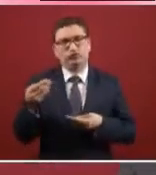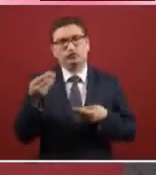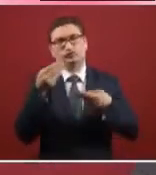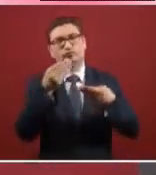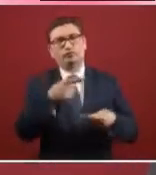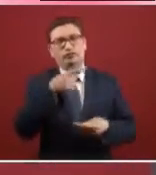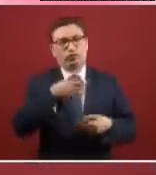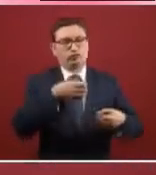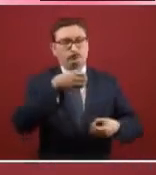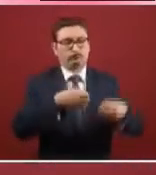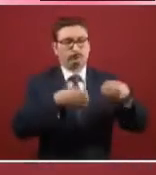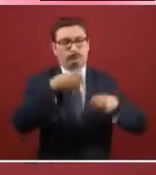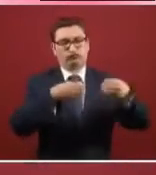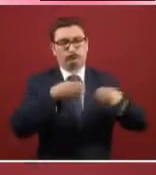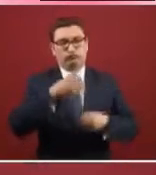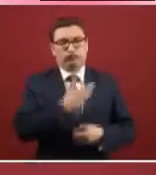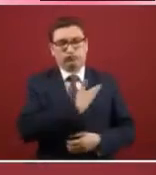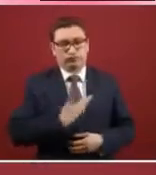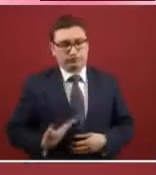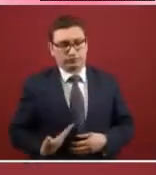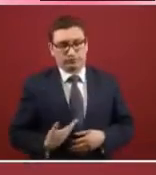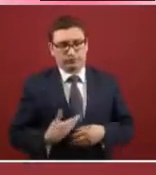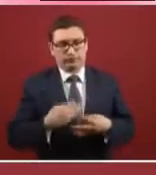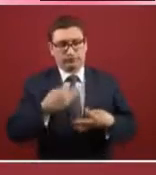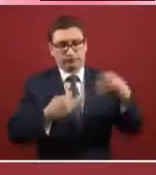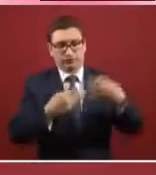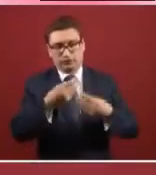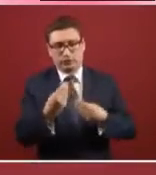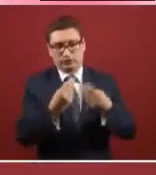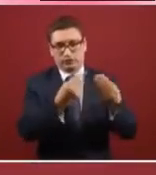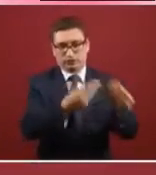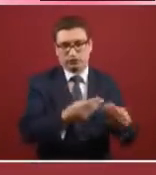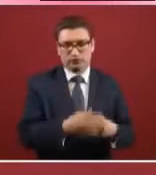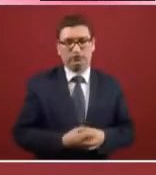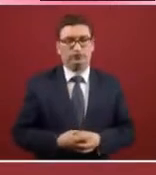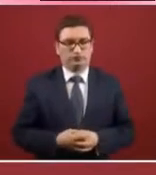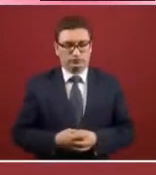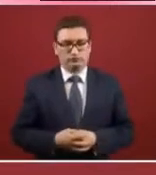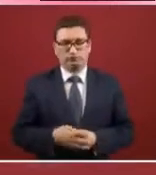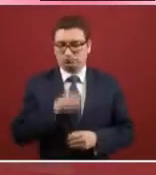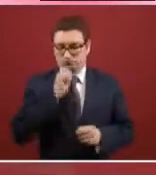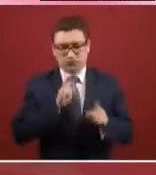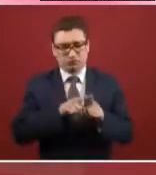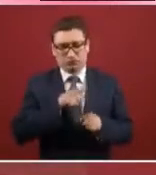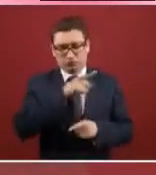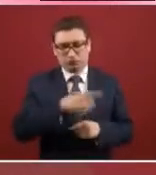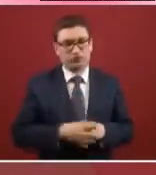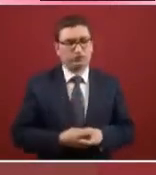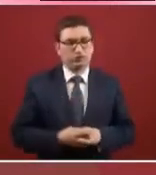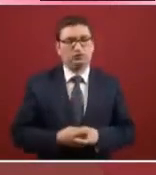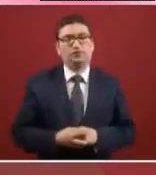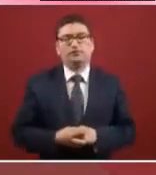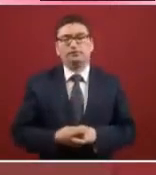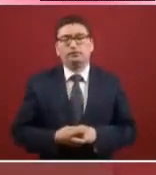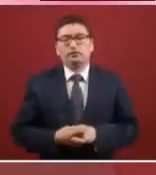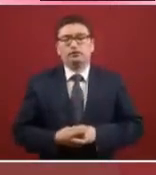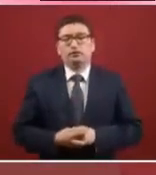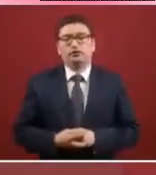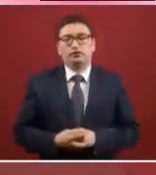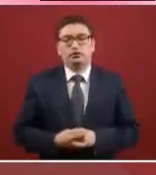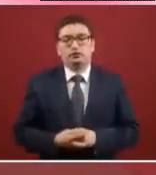send que es al mismo tiempo el presidente de la judicatura, el president judicatura, of